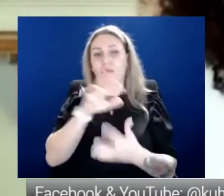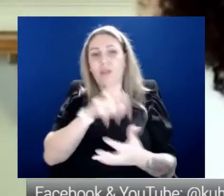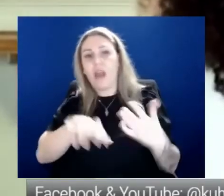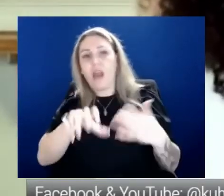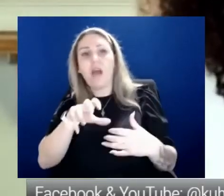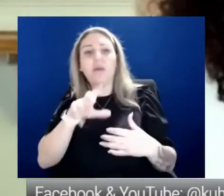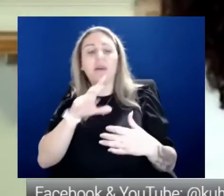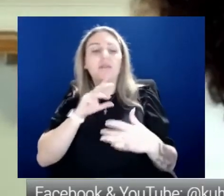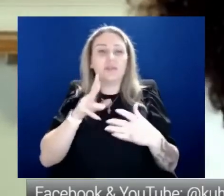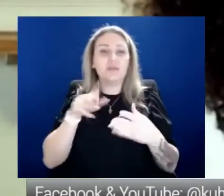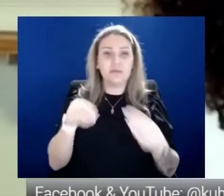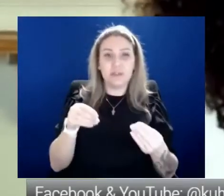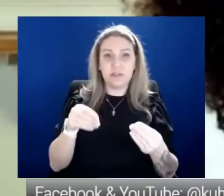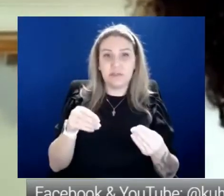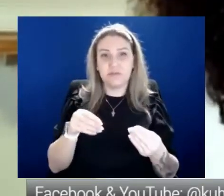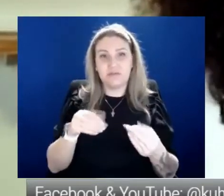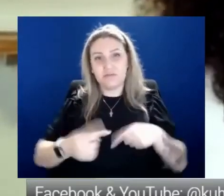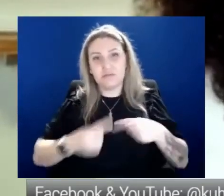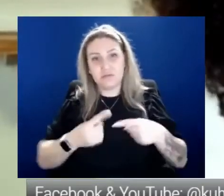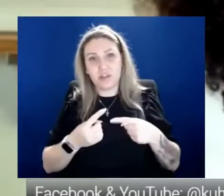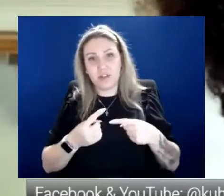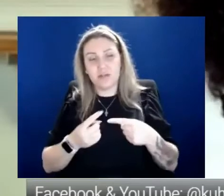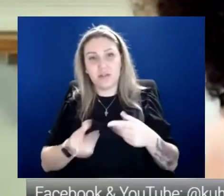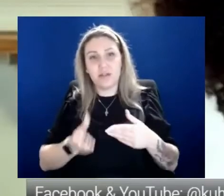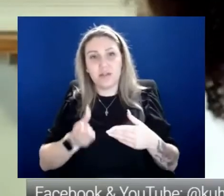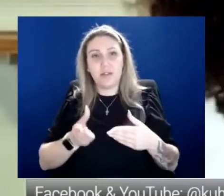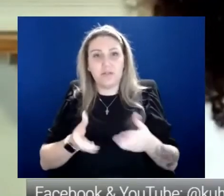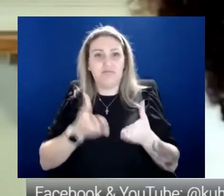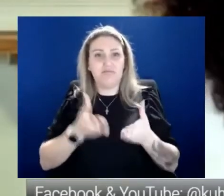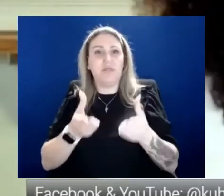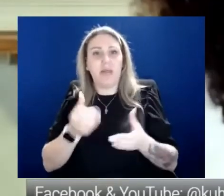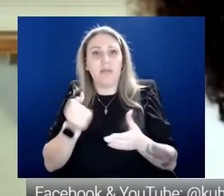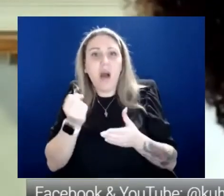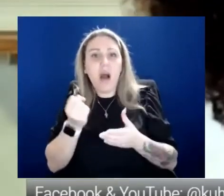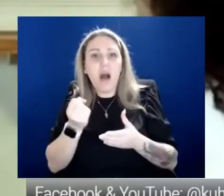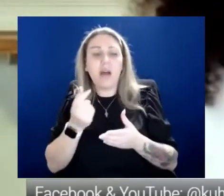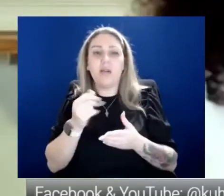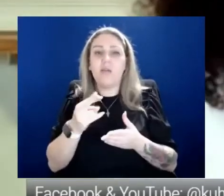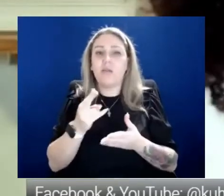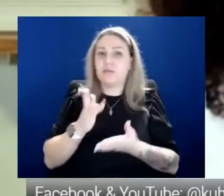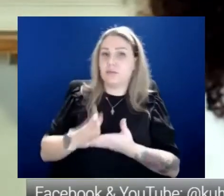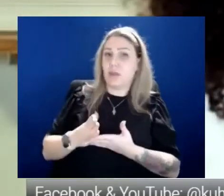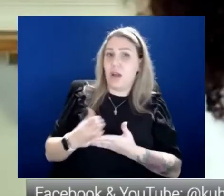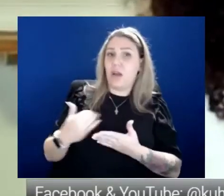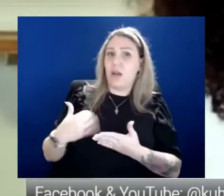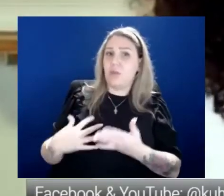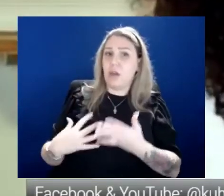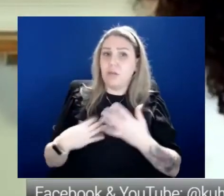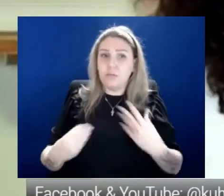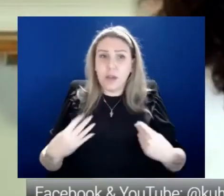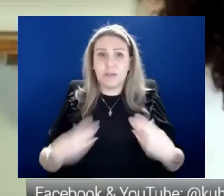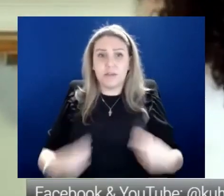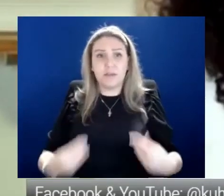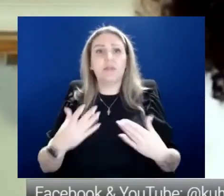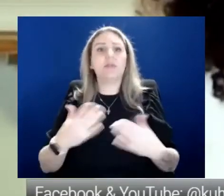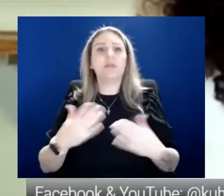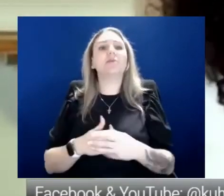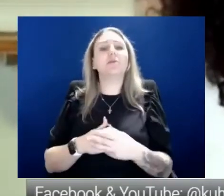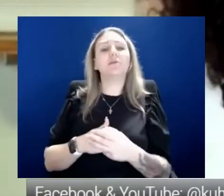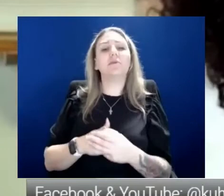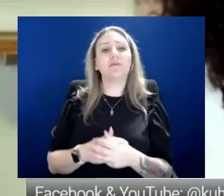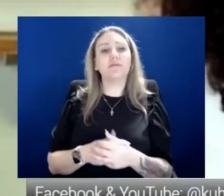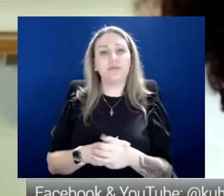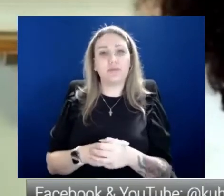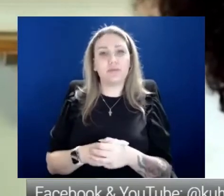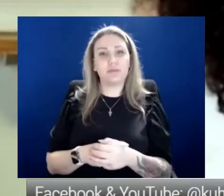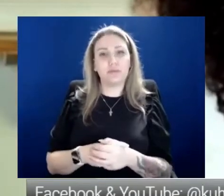having trouble introducing a bottle, even looking to wean from breastfeeding, you can work with the lactation consultant. A lot of